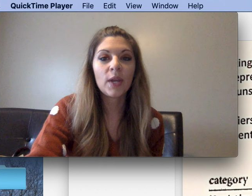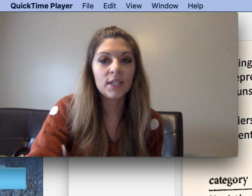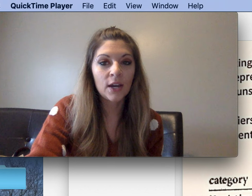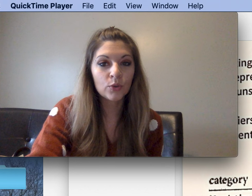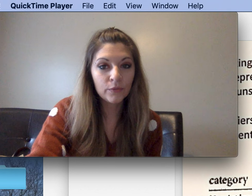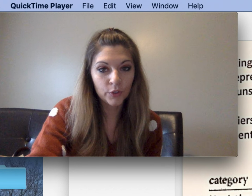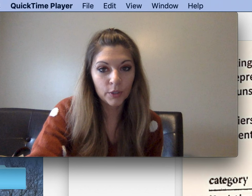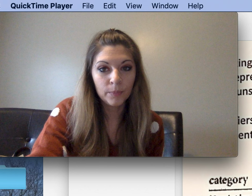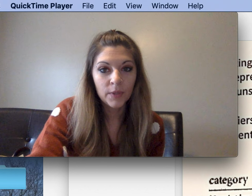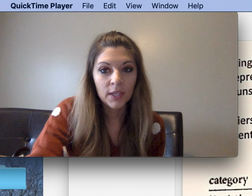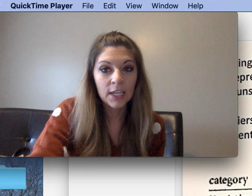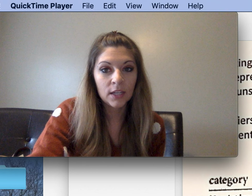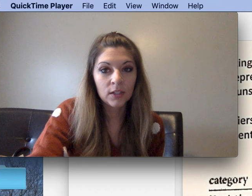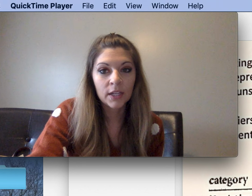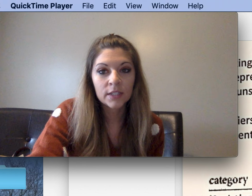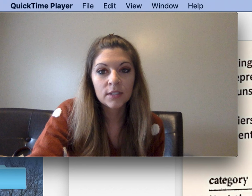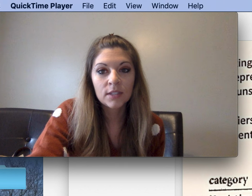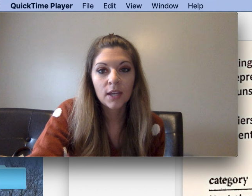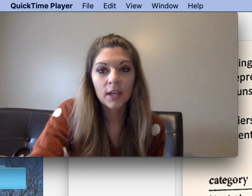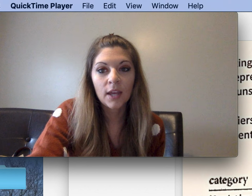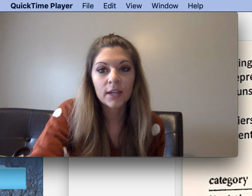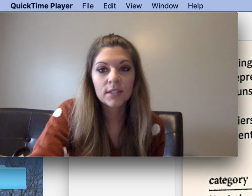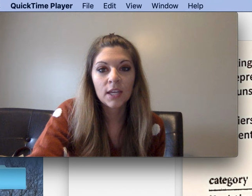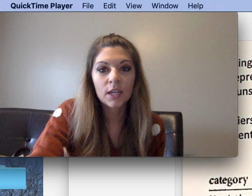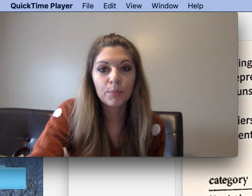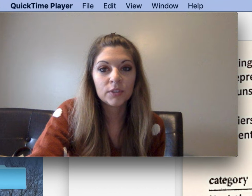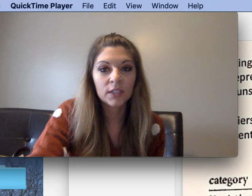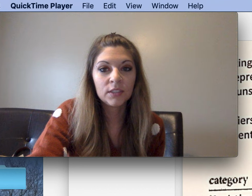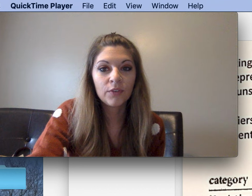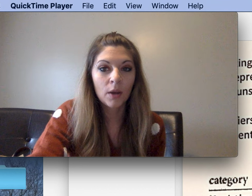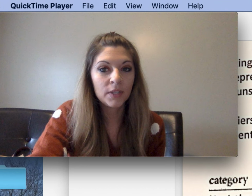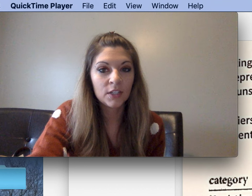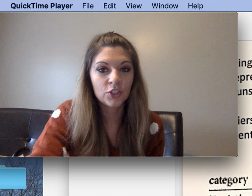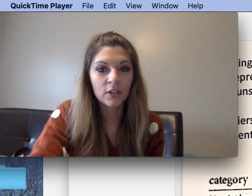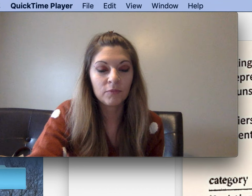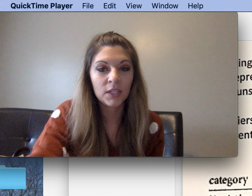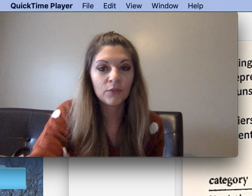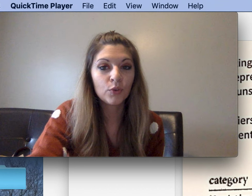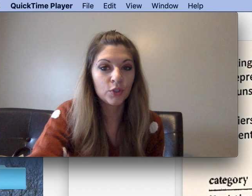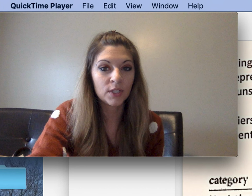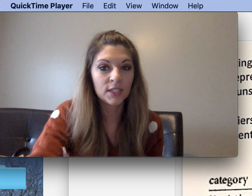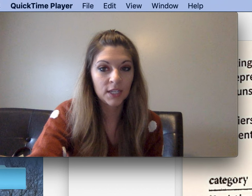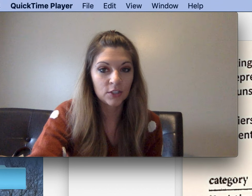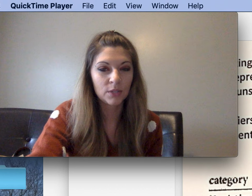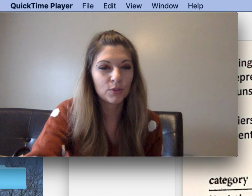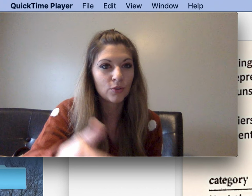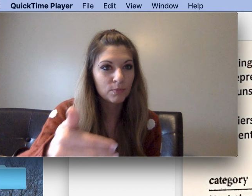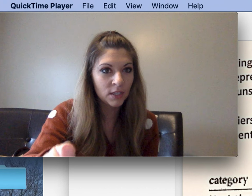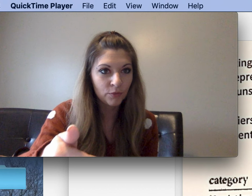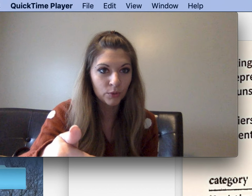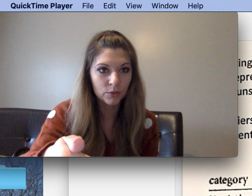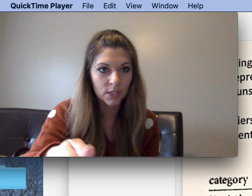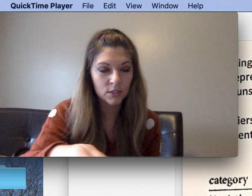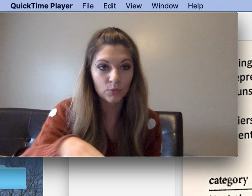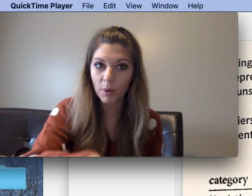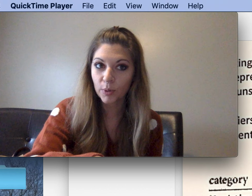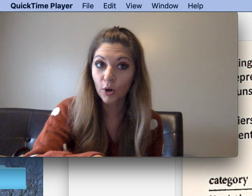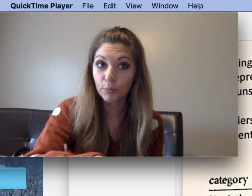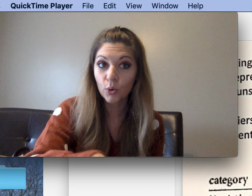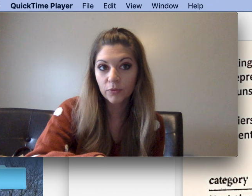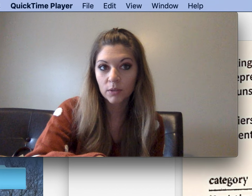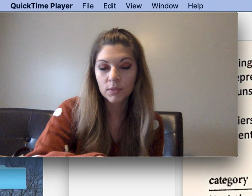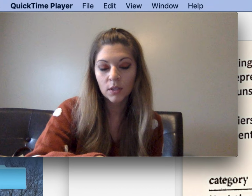So a noun or a verb analyzed as a productive combination of meaningful units and hand shapes. So those meaningful units,